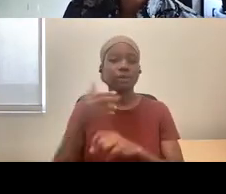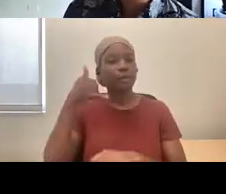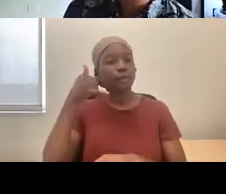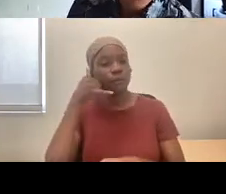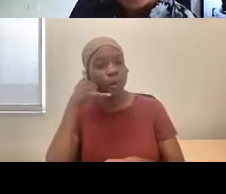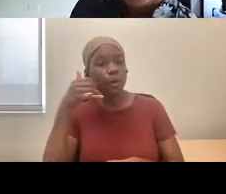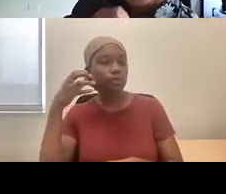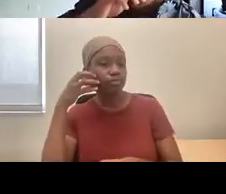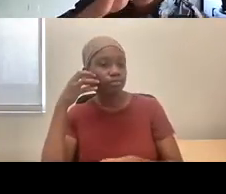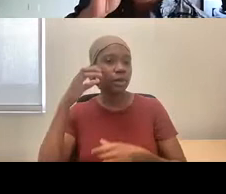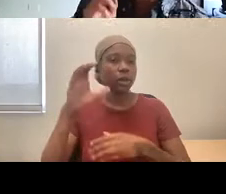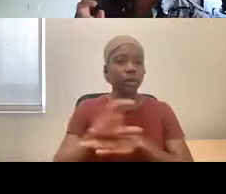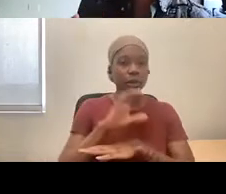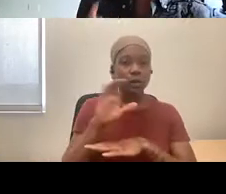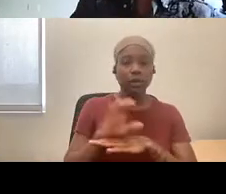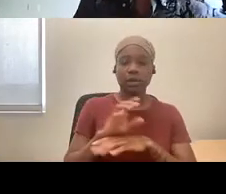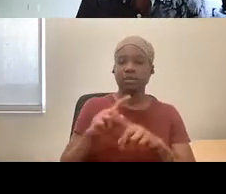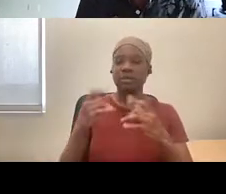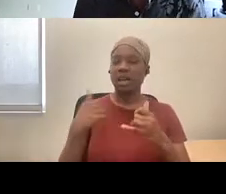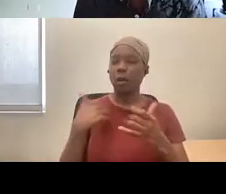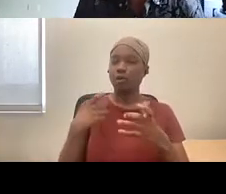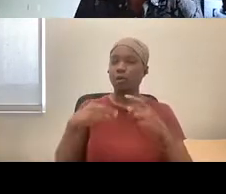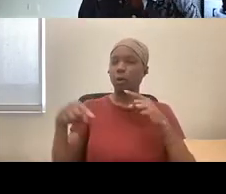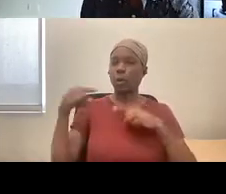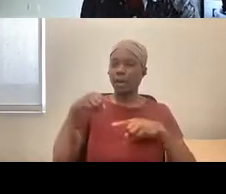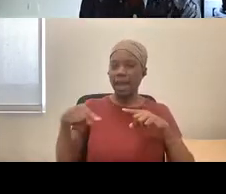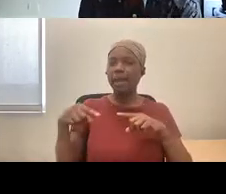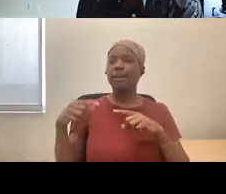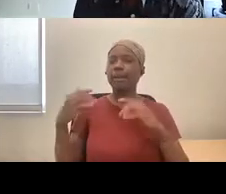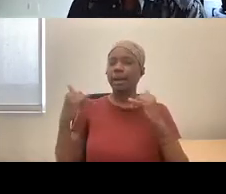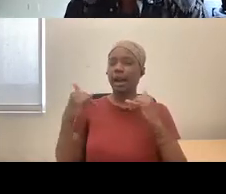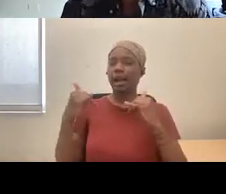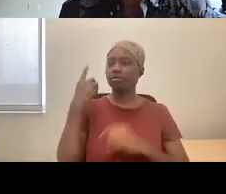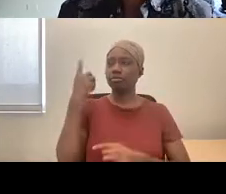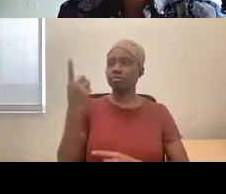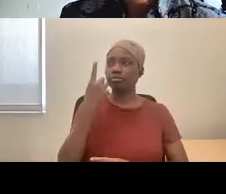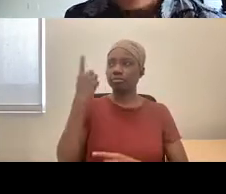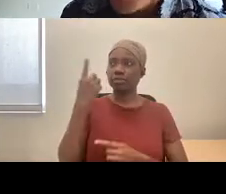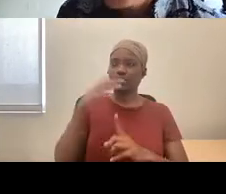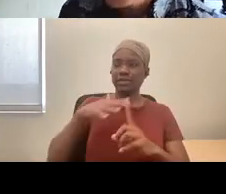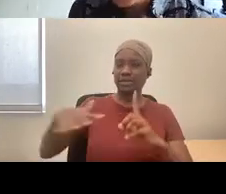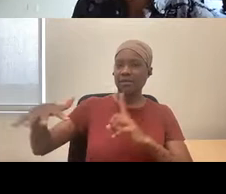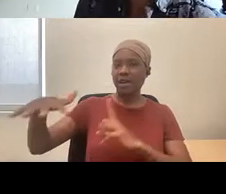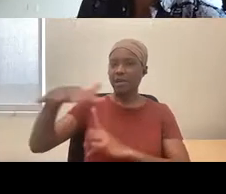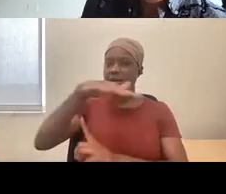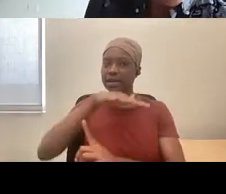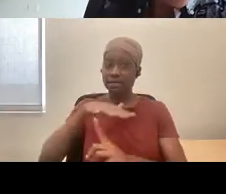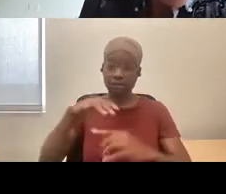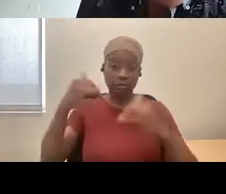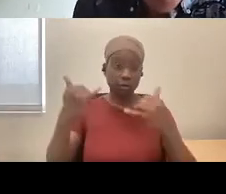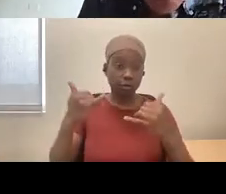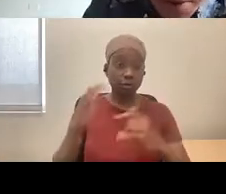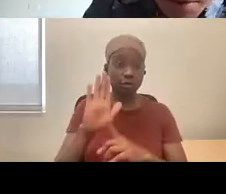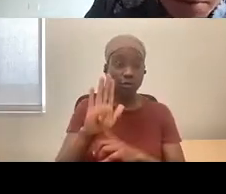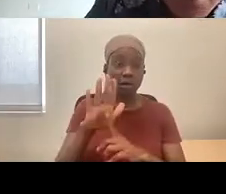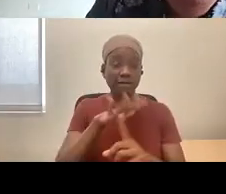before we stop talking about sensors though, and think about the environments around us. So in your environment right now, and I would